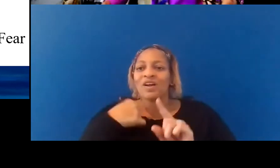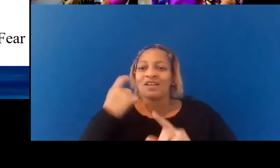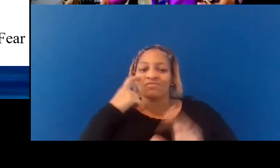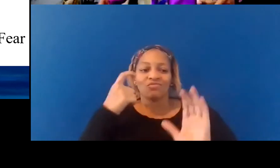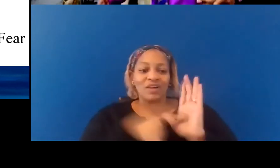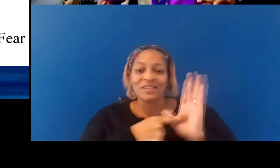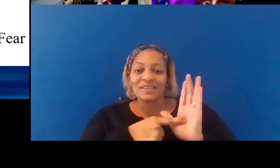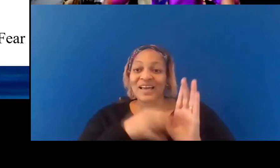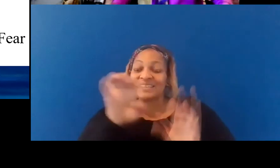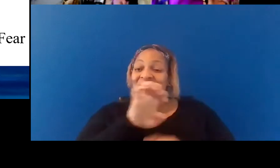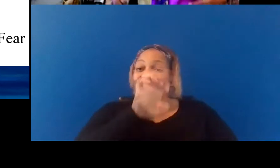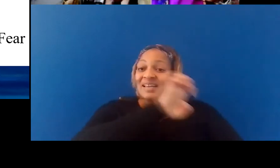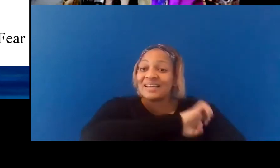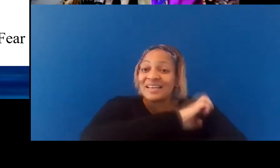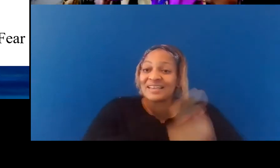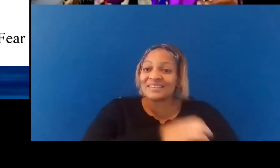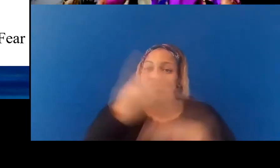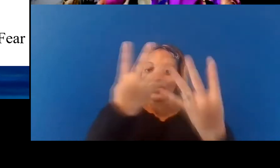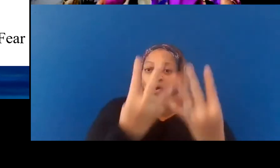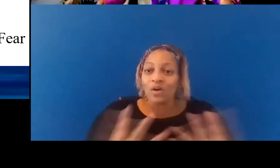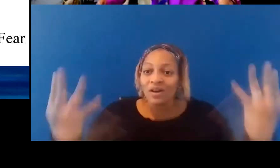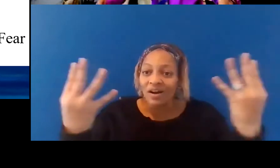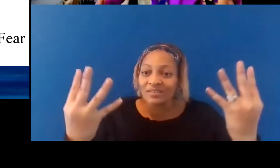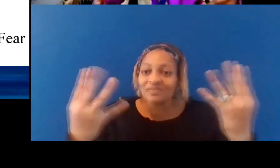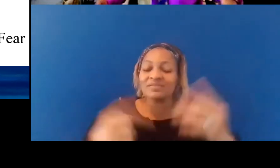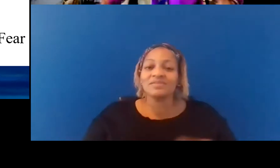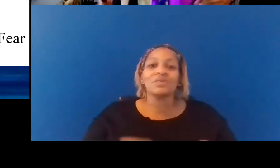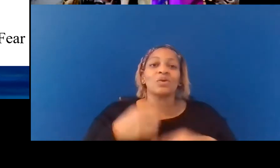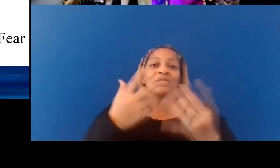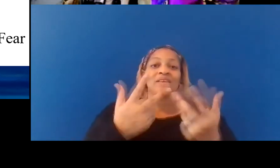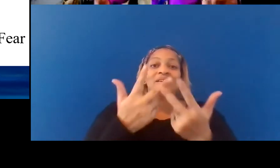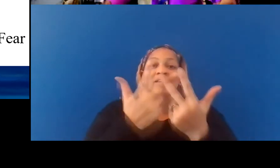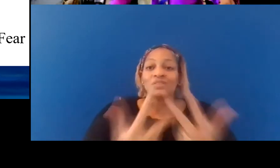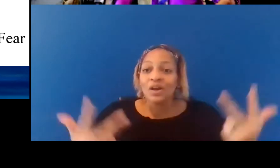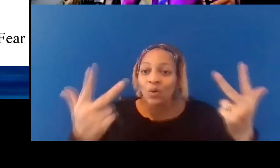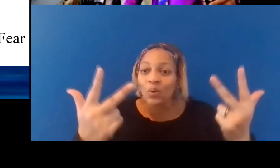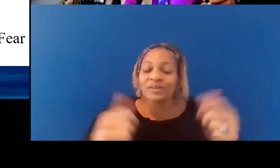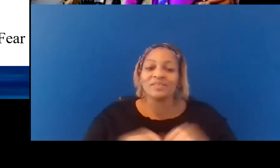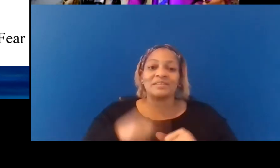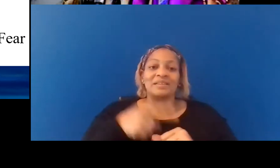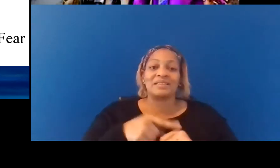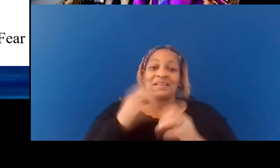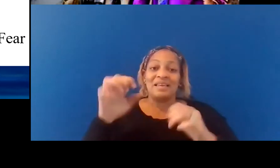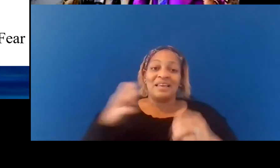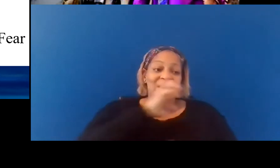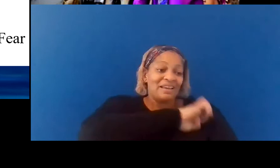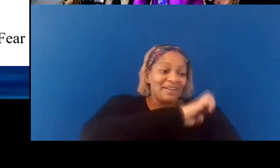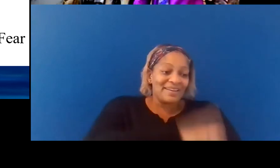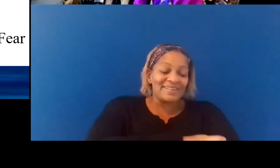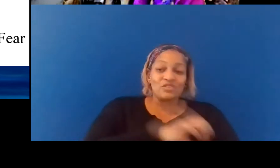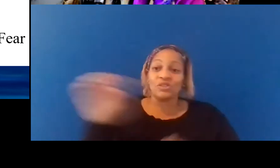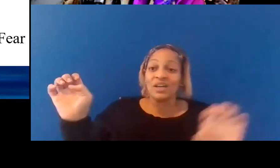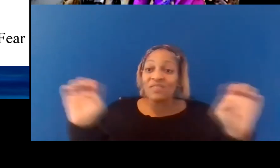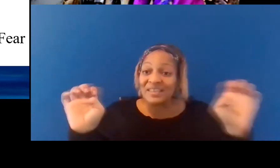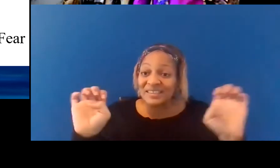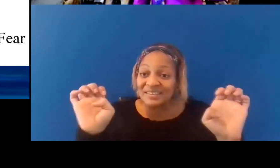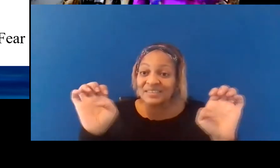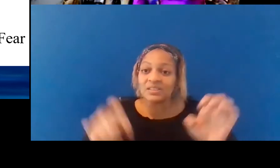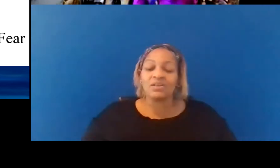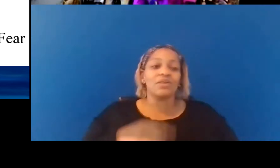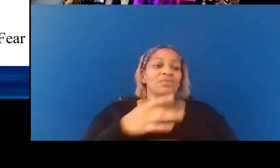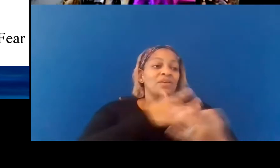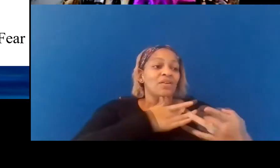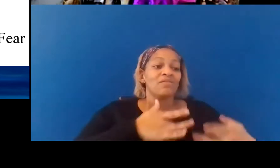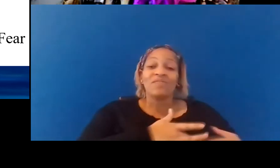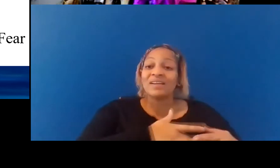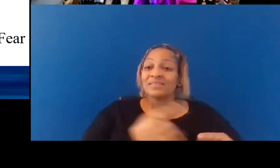Kwanzaa, the energy of Hanukkah, the energy of Easter and Valentine's Day, is an